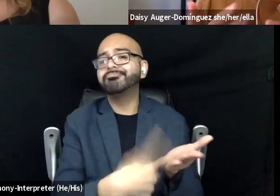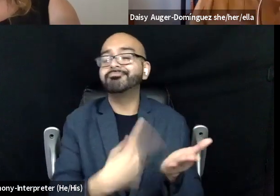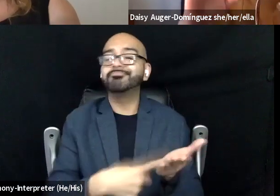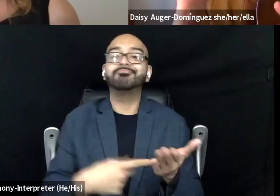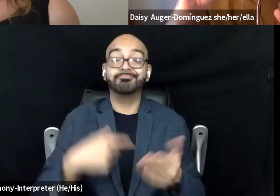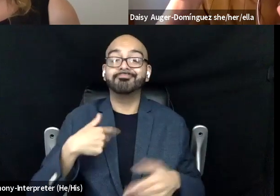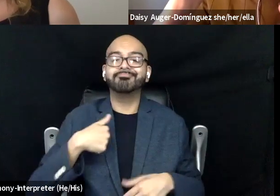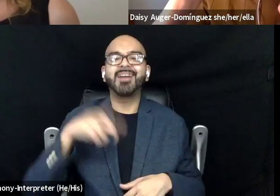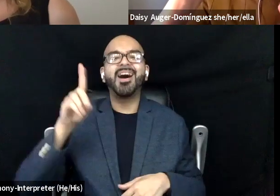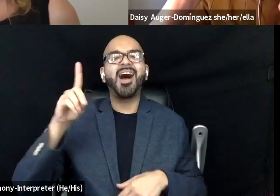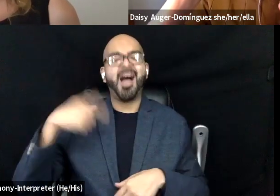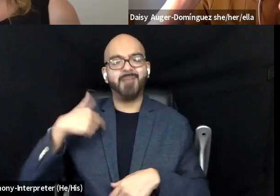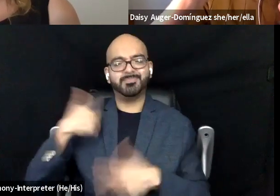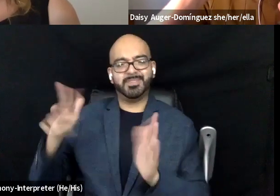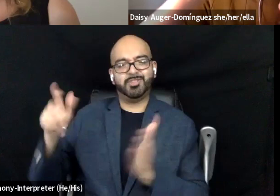us connecting. Actually,